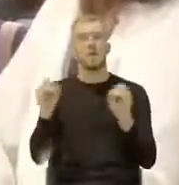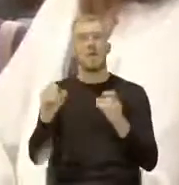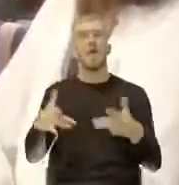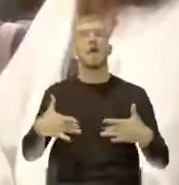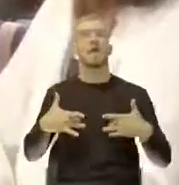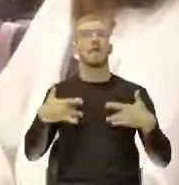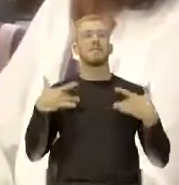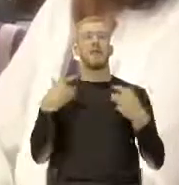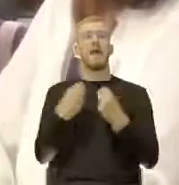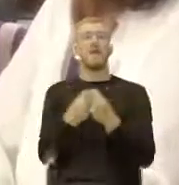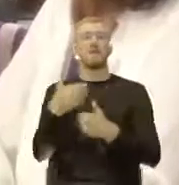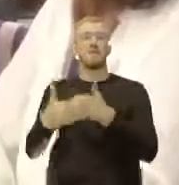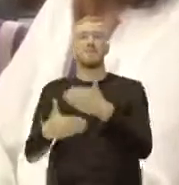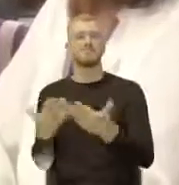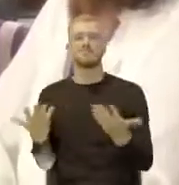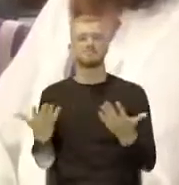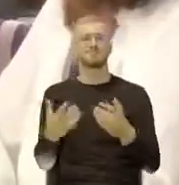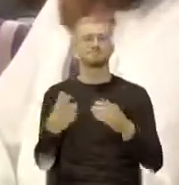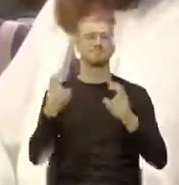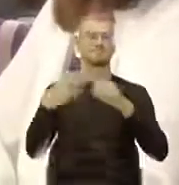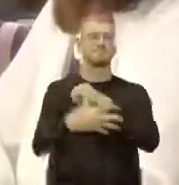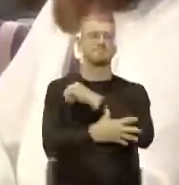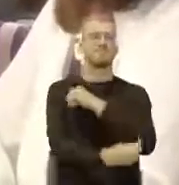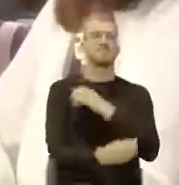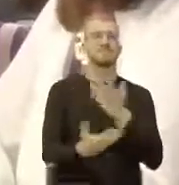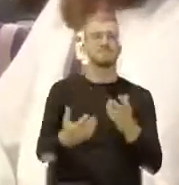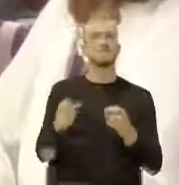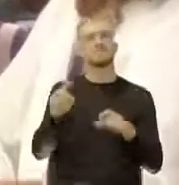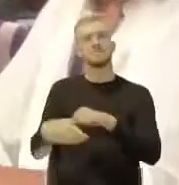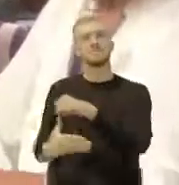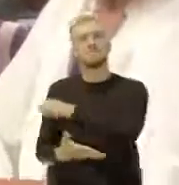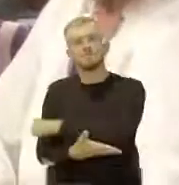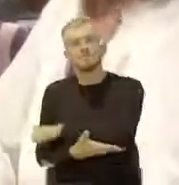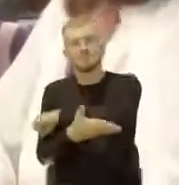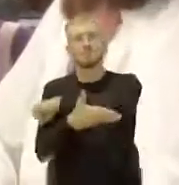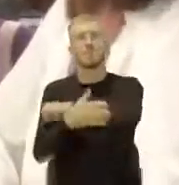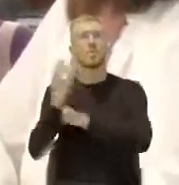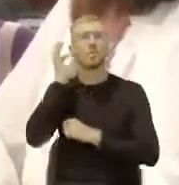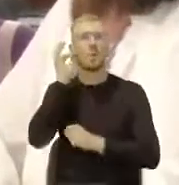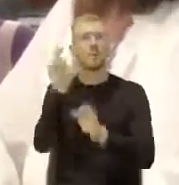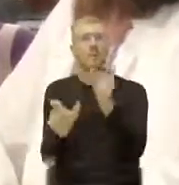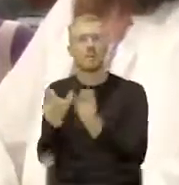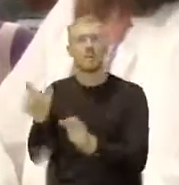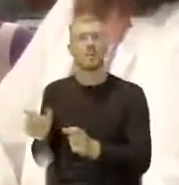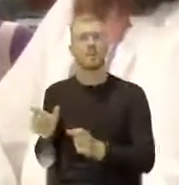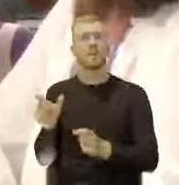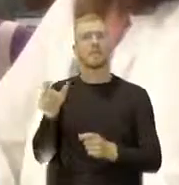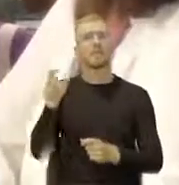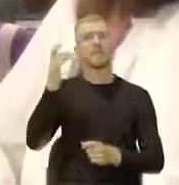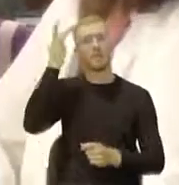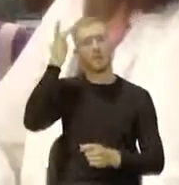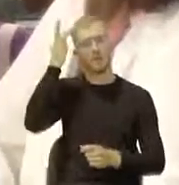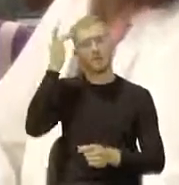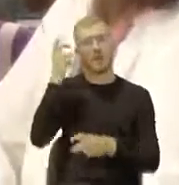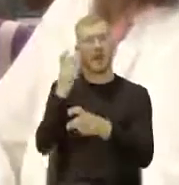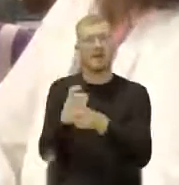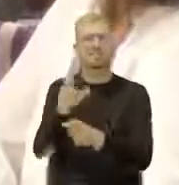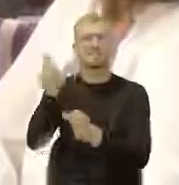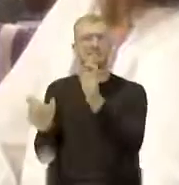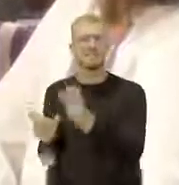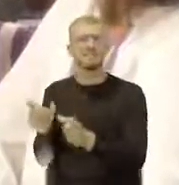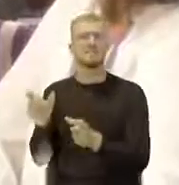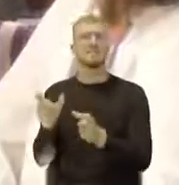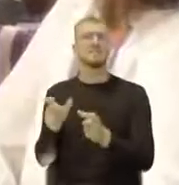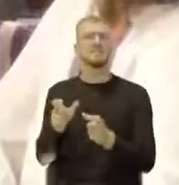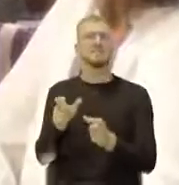then care provision, care redistribution, care services, so that we relieve